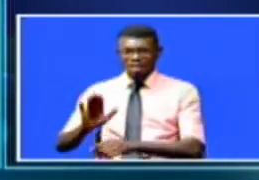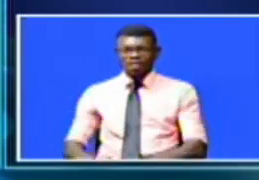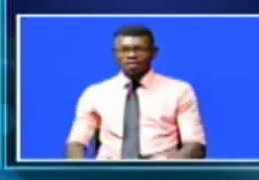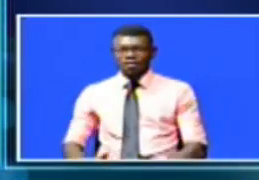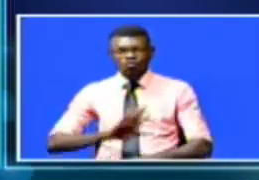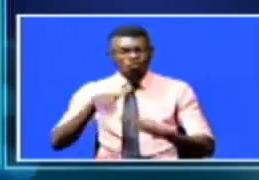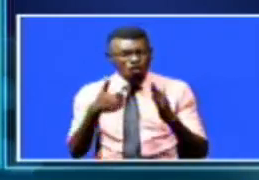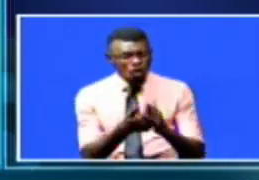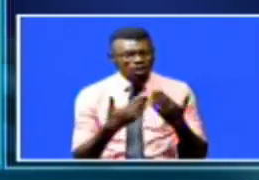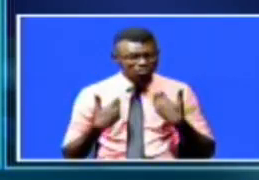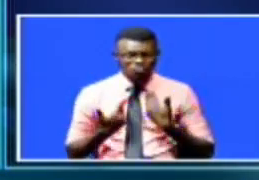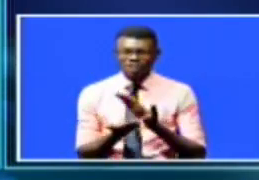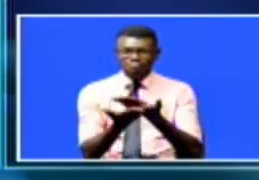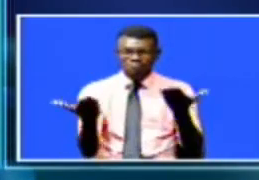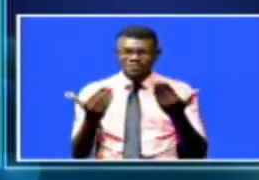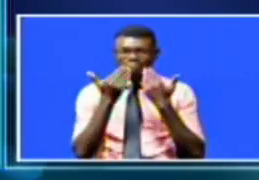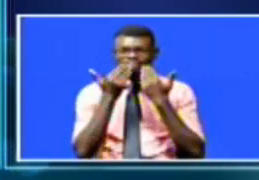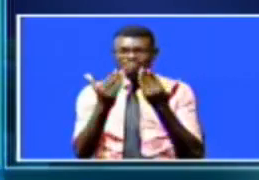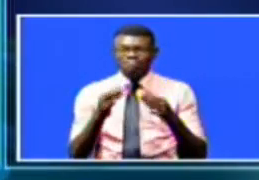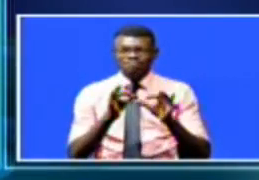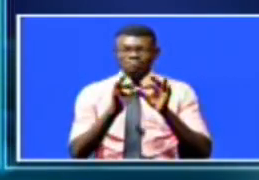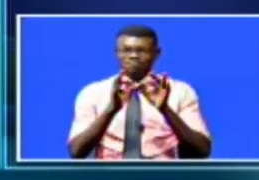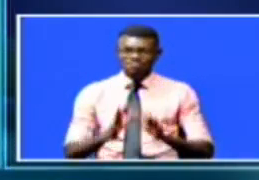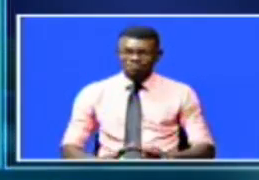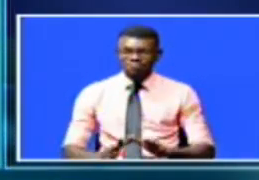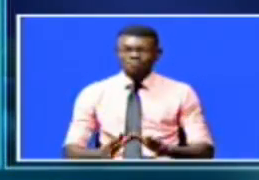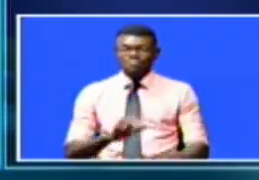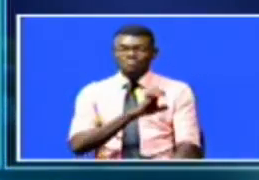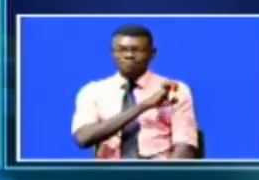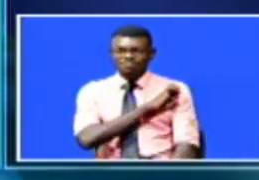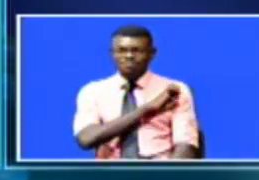all of us here, thank you for watching. Our sign language interpreter tonight was Damon Evans.